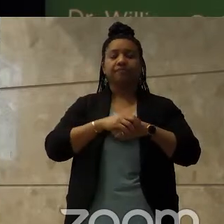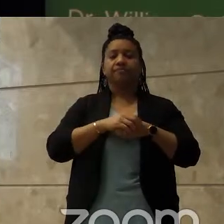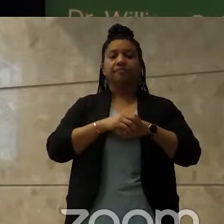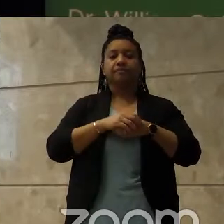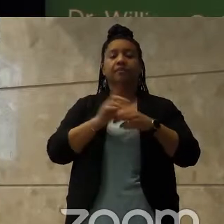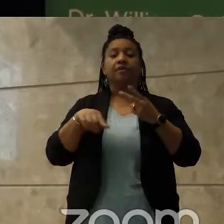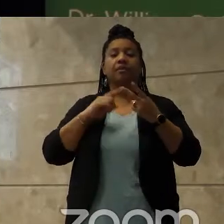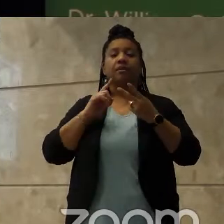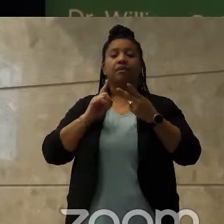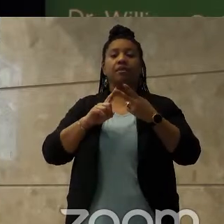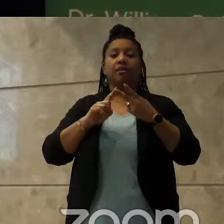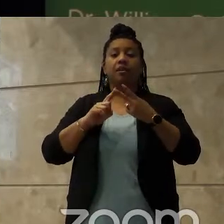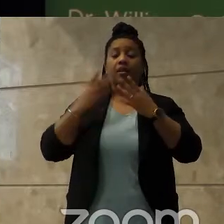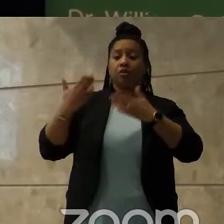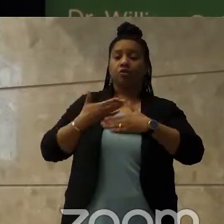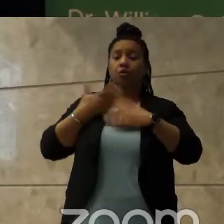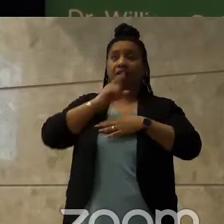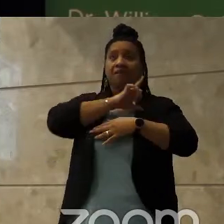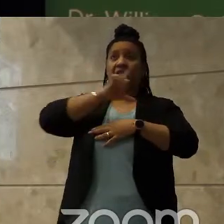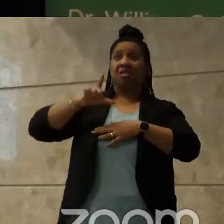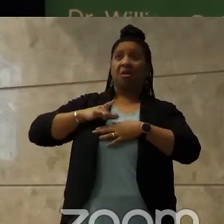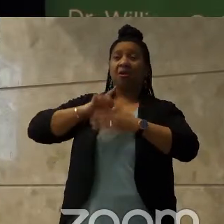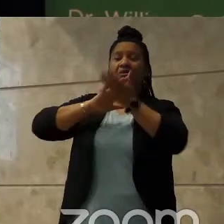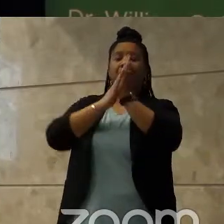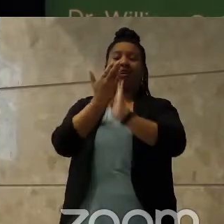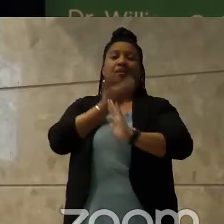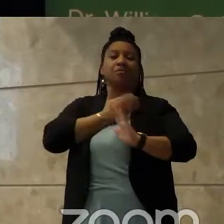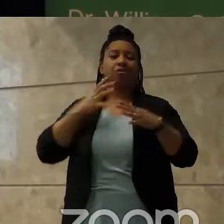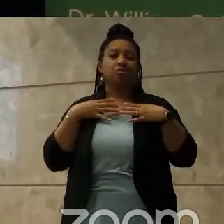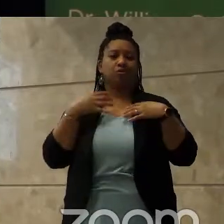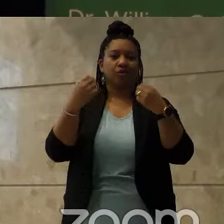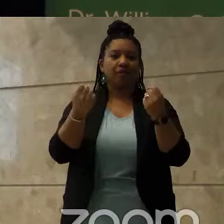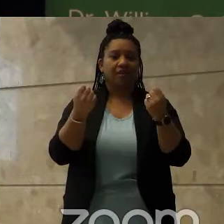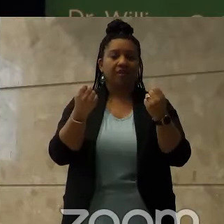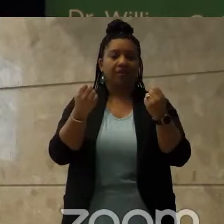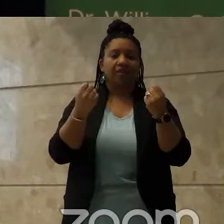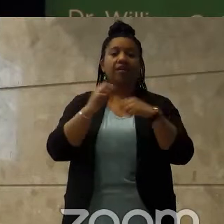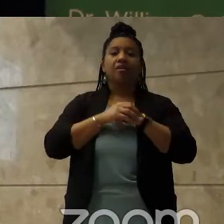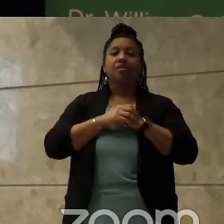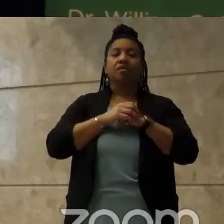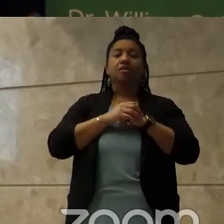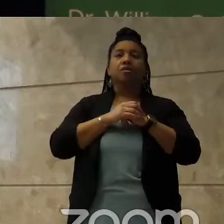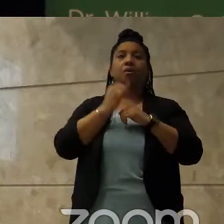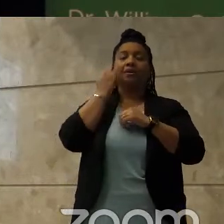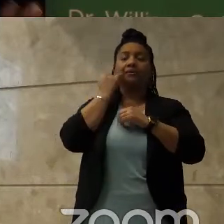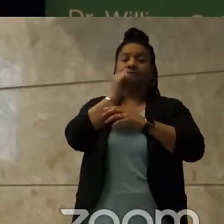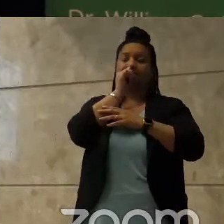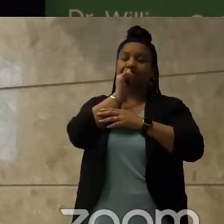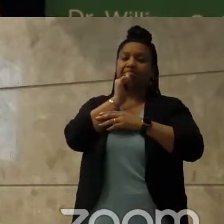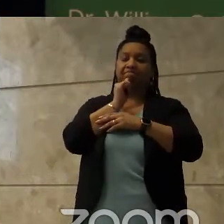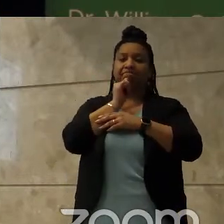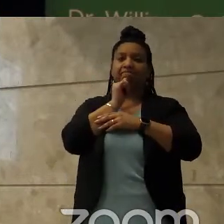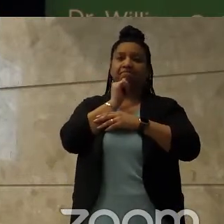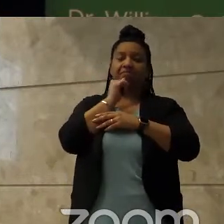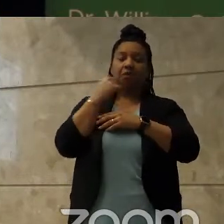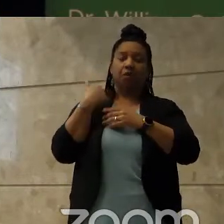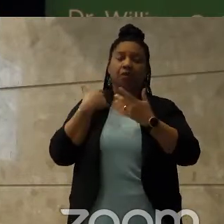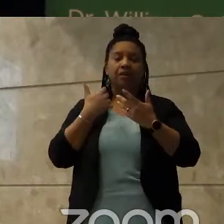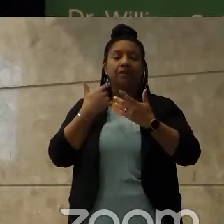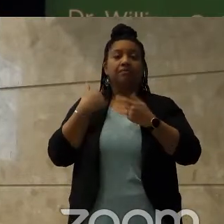that the joy of the Lord is our strength. And so until the morning, We need to collectively